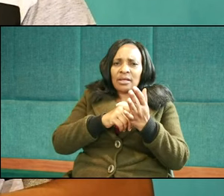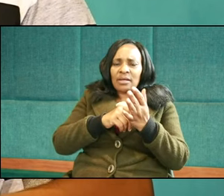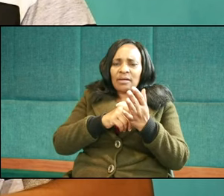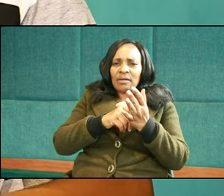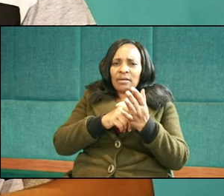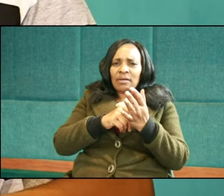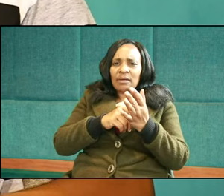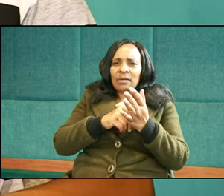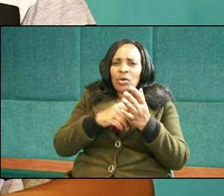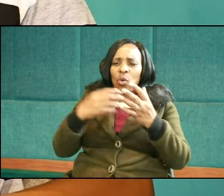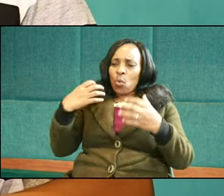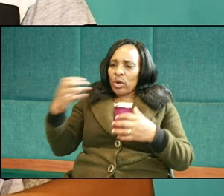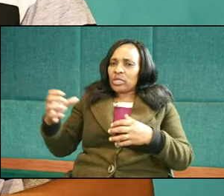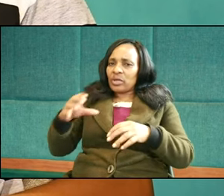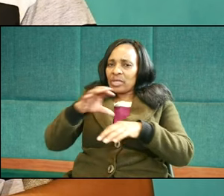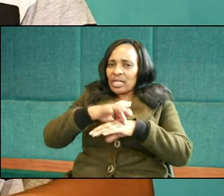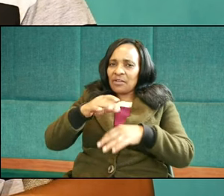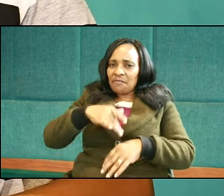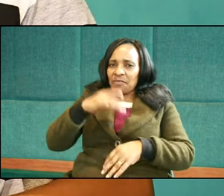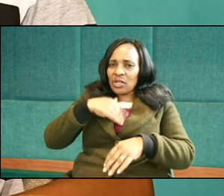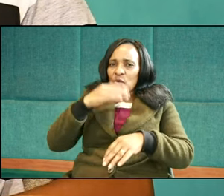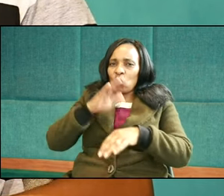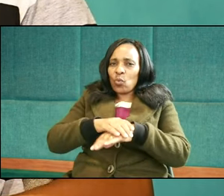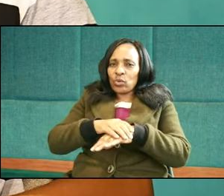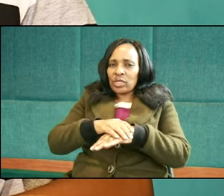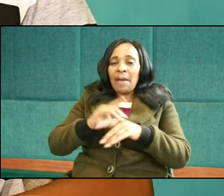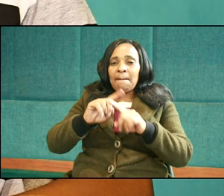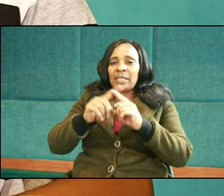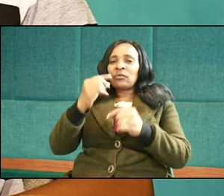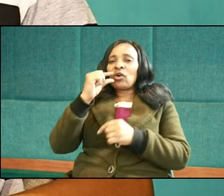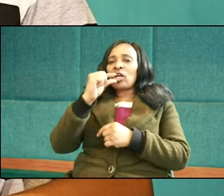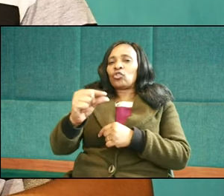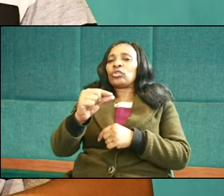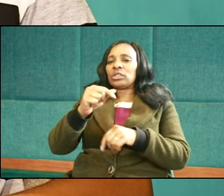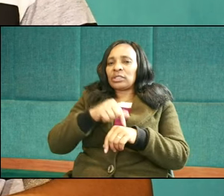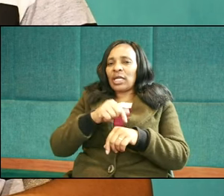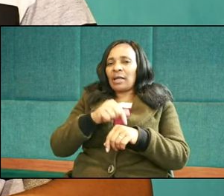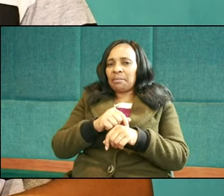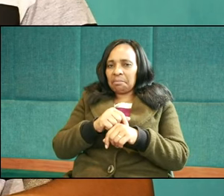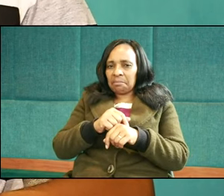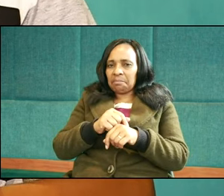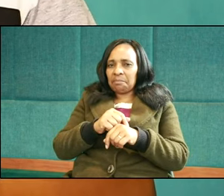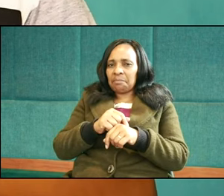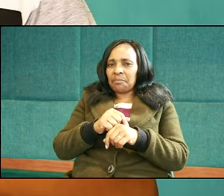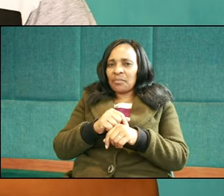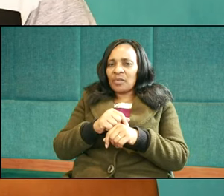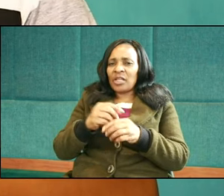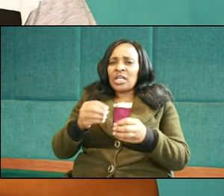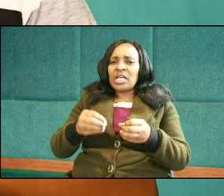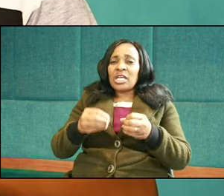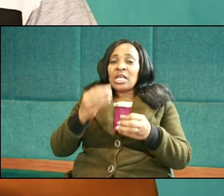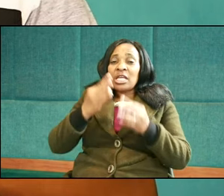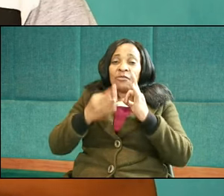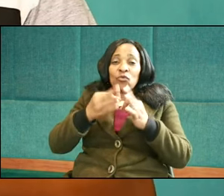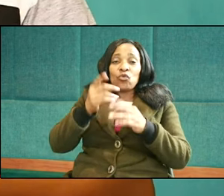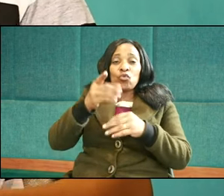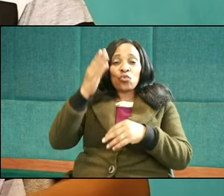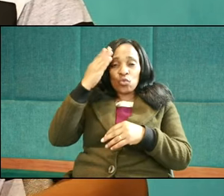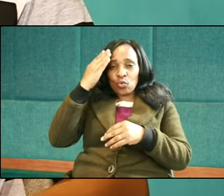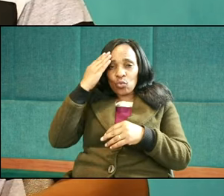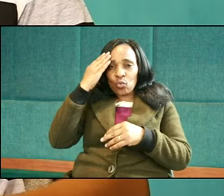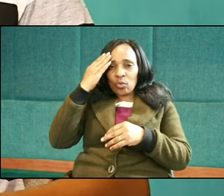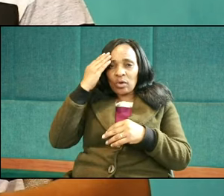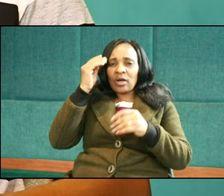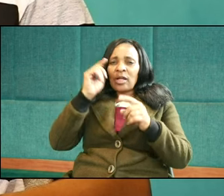this earth, it might feel good, but then it's only for a very short time compared to eternity. Even if you live to an